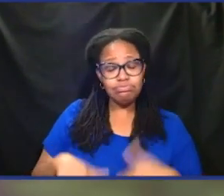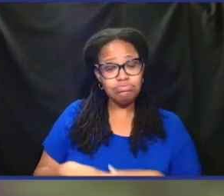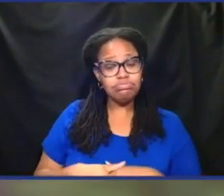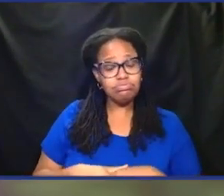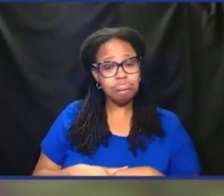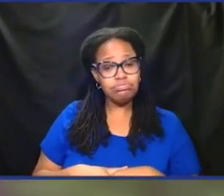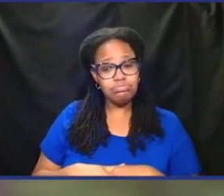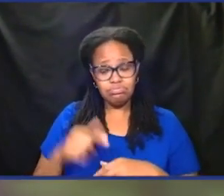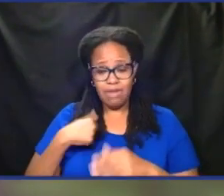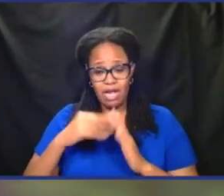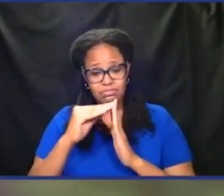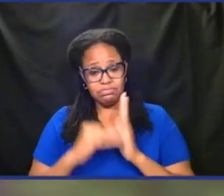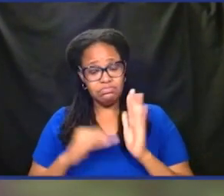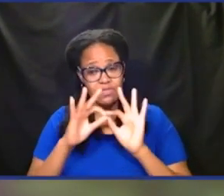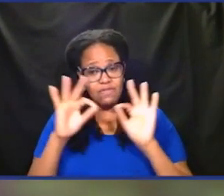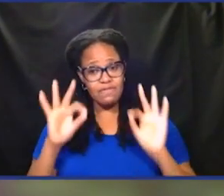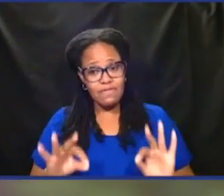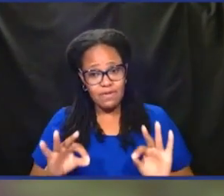the smile